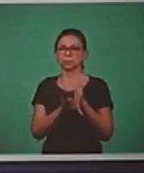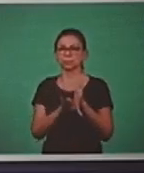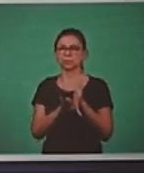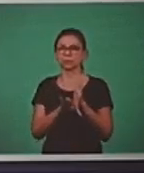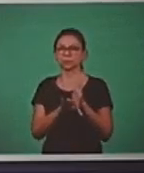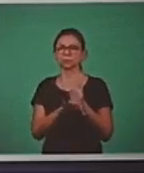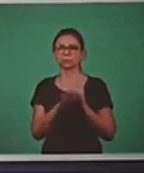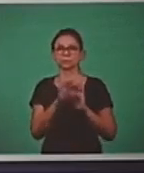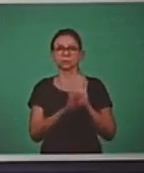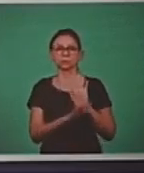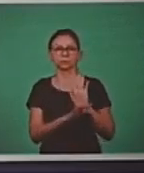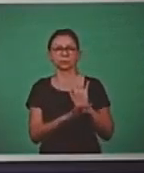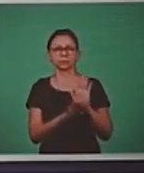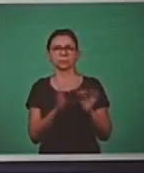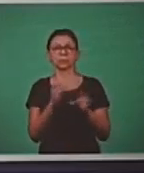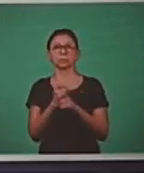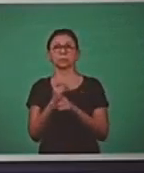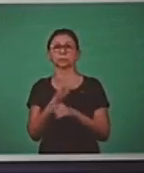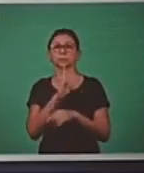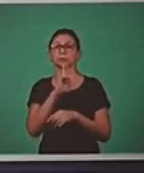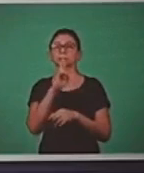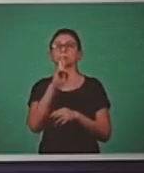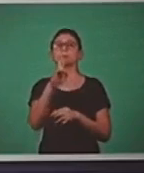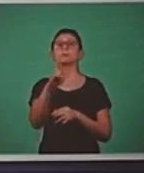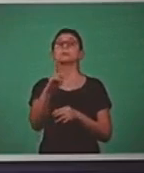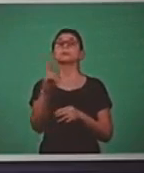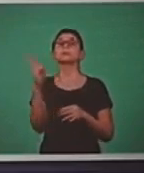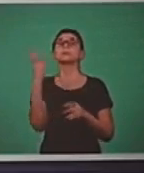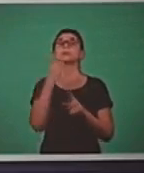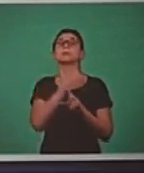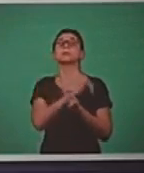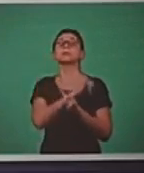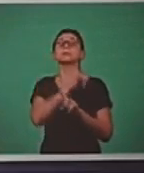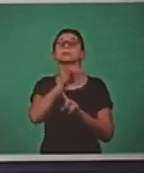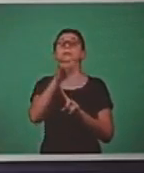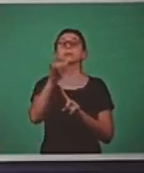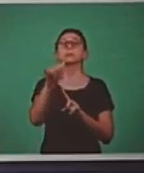word so that you may find answer. Prophetically speaking,